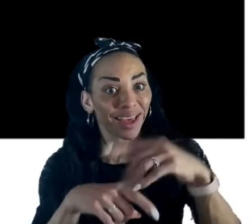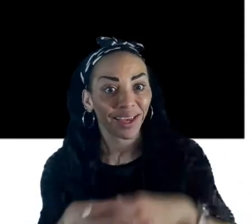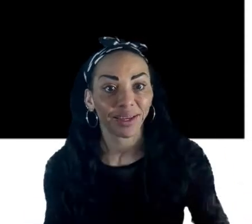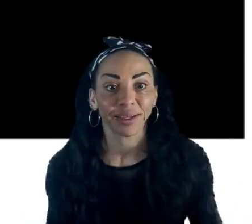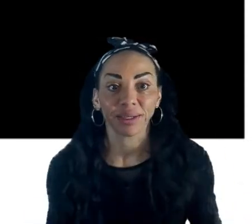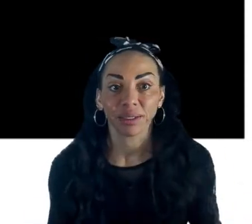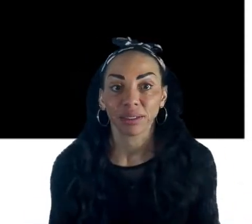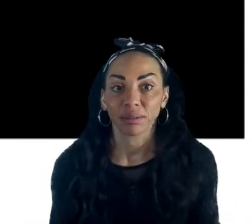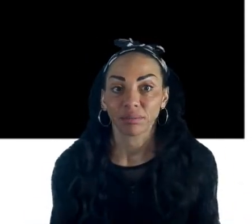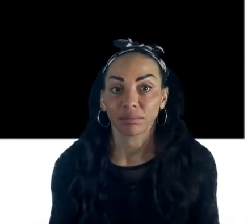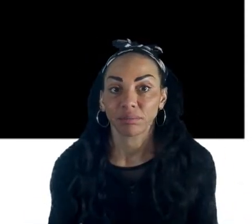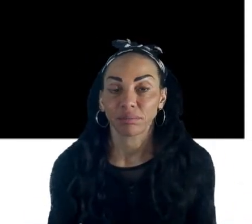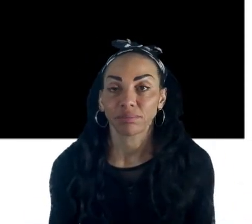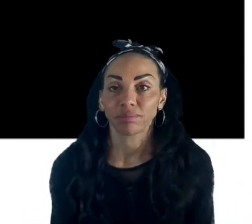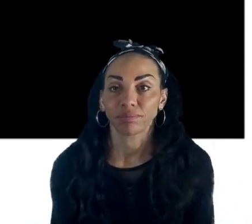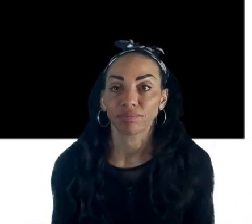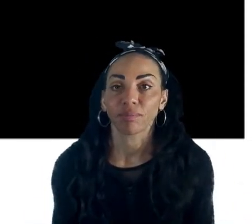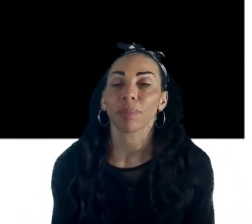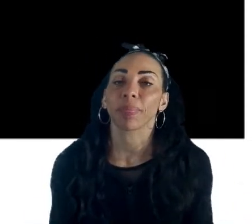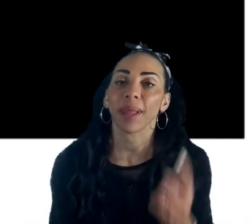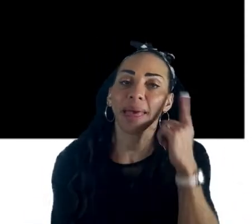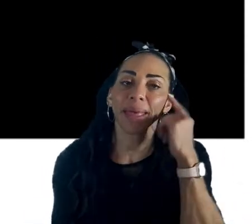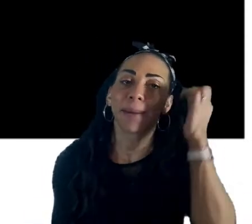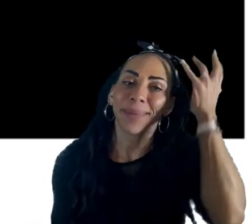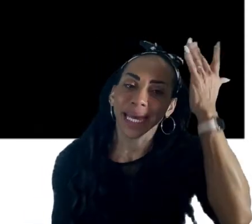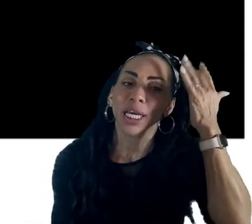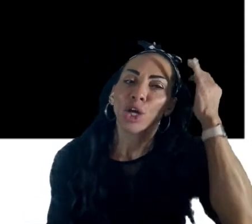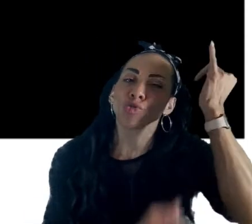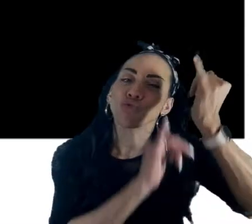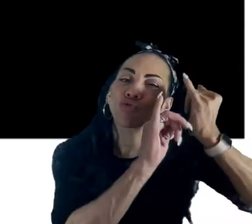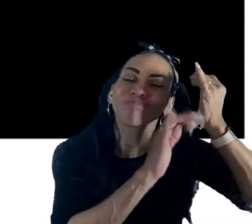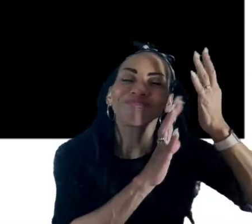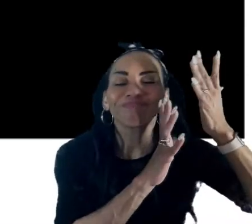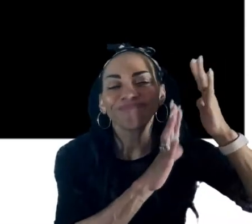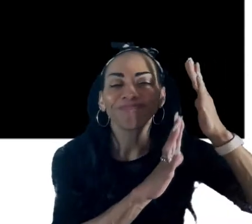like, being critical, but also